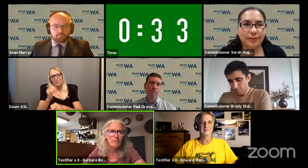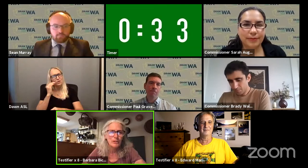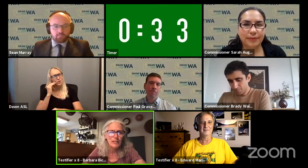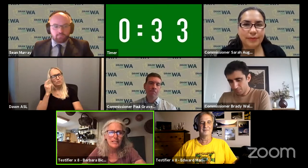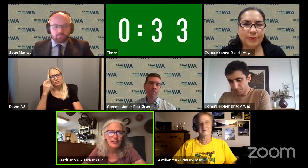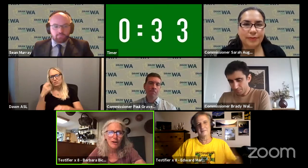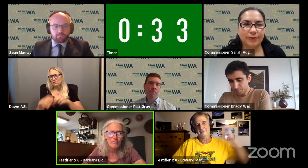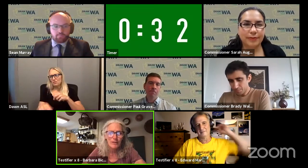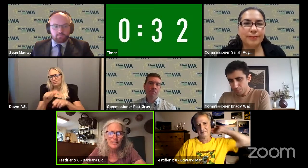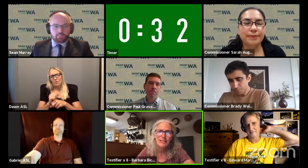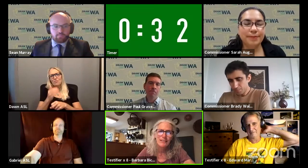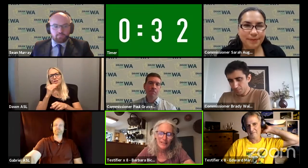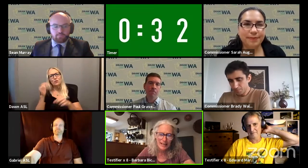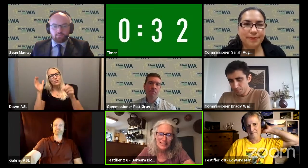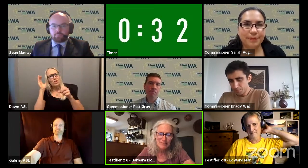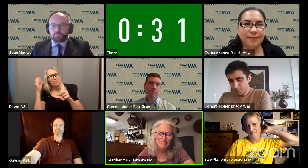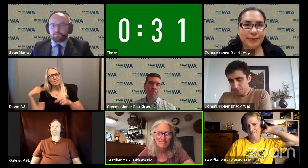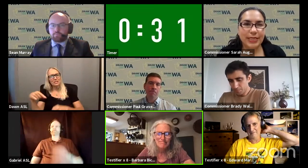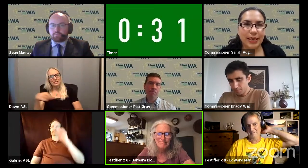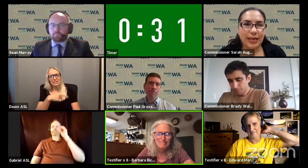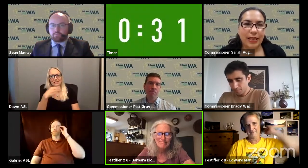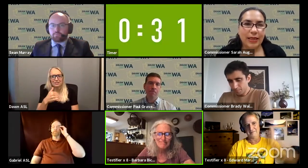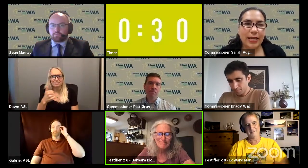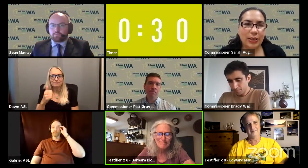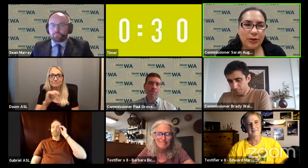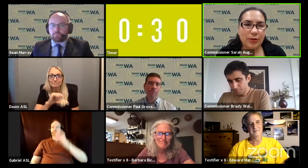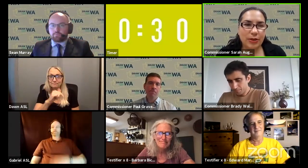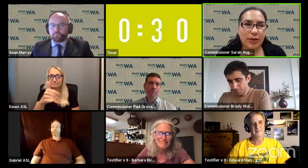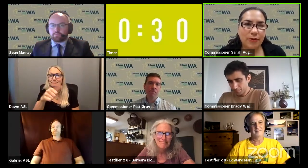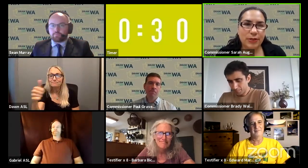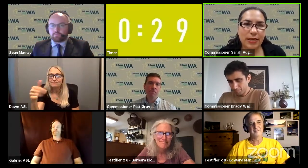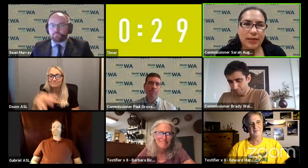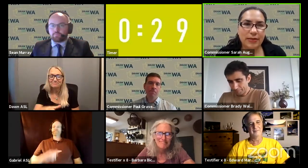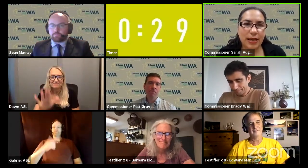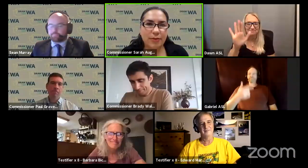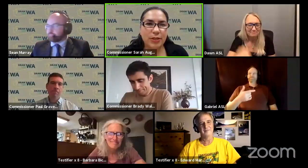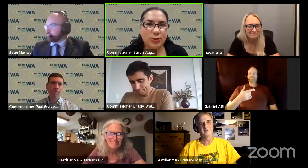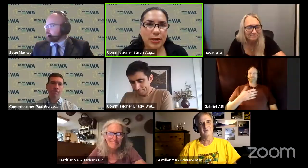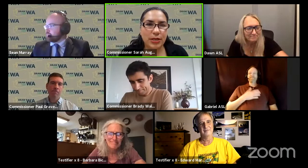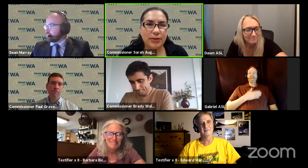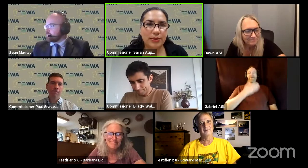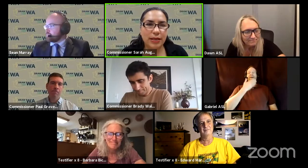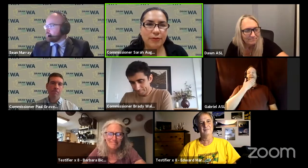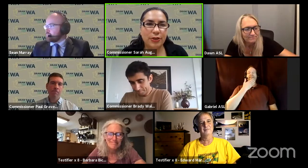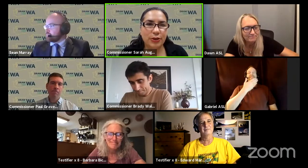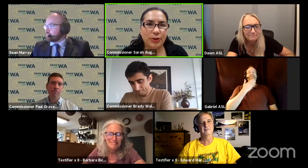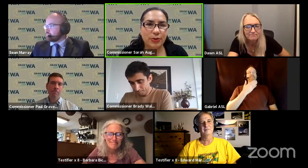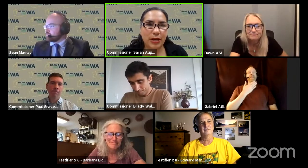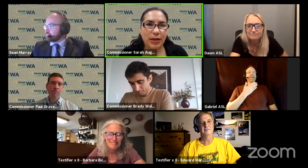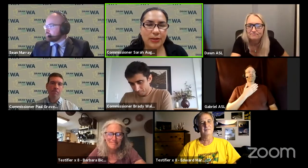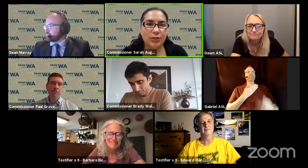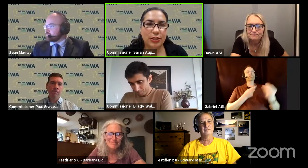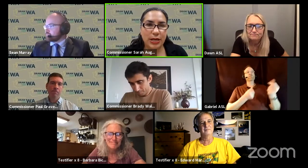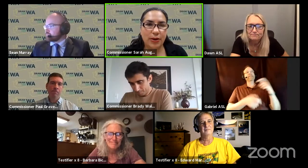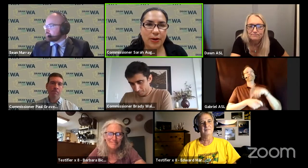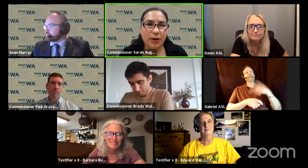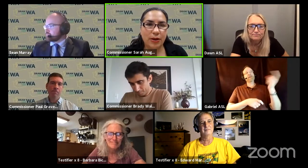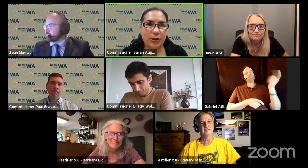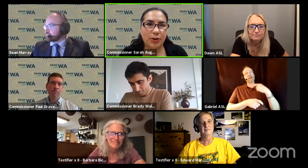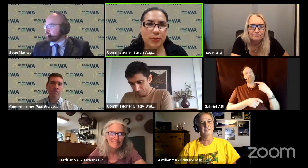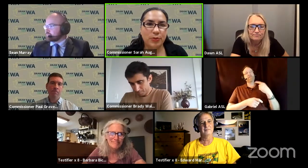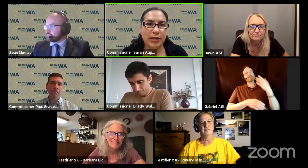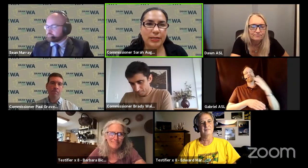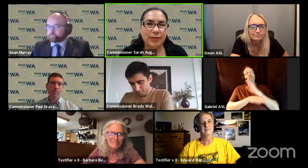and for listening to all of us. Thanks. Thank you. Thank you for taking the time to join us this afternoon and to